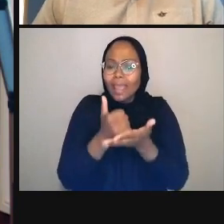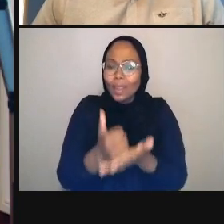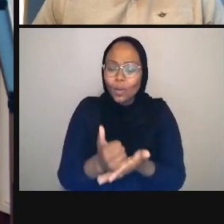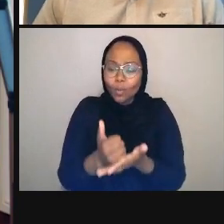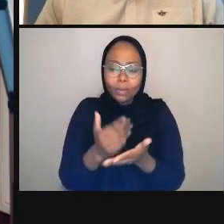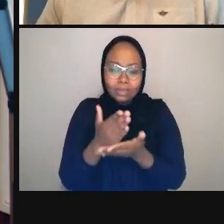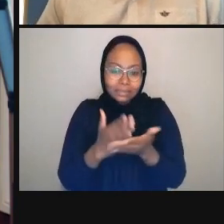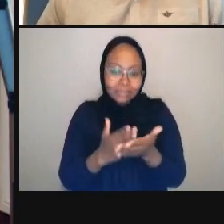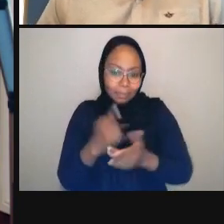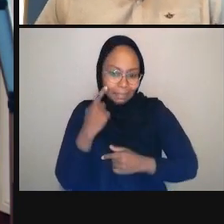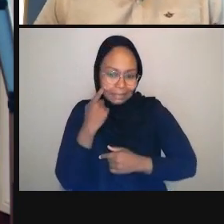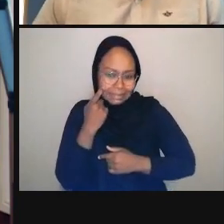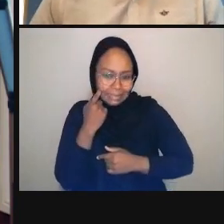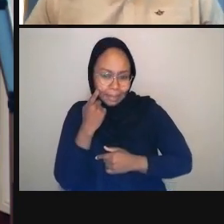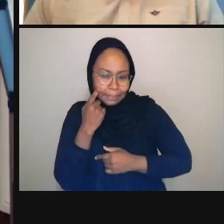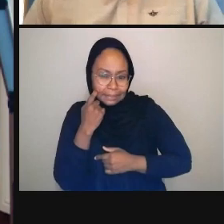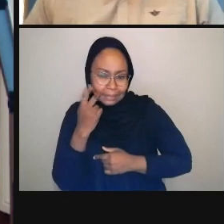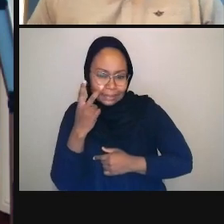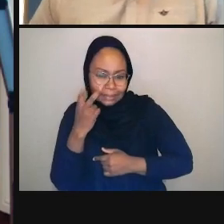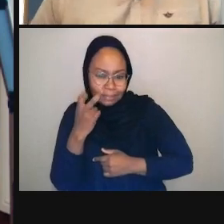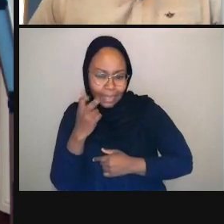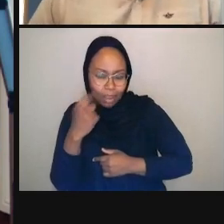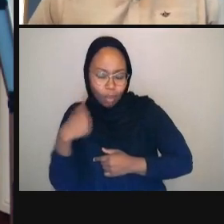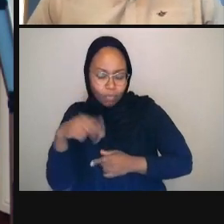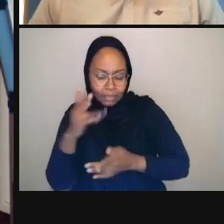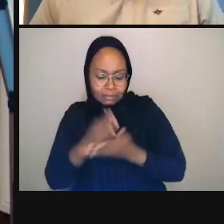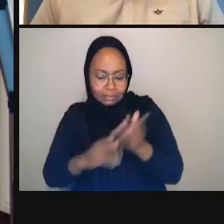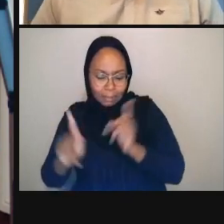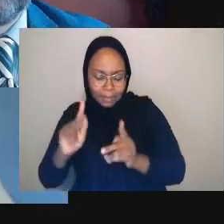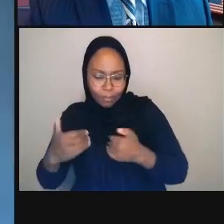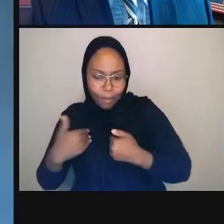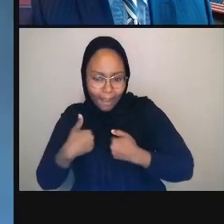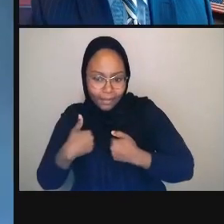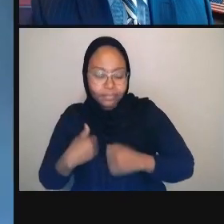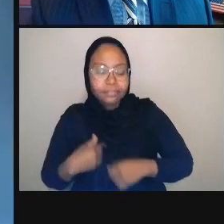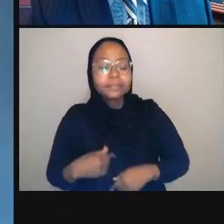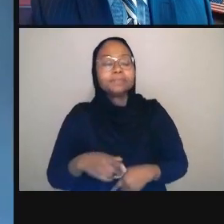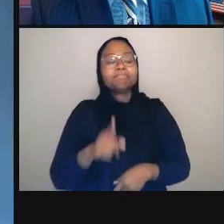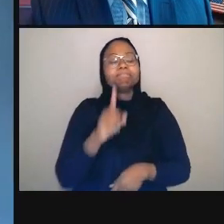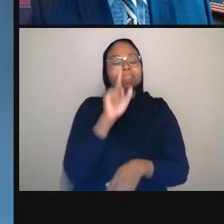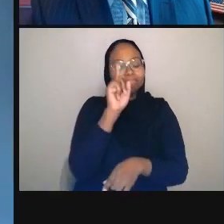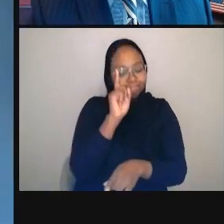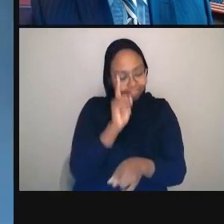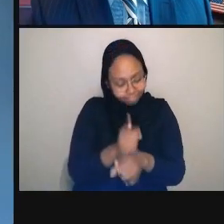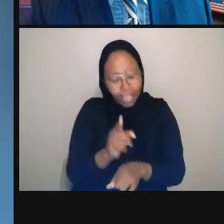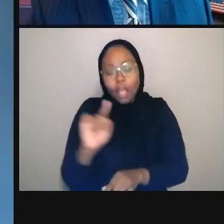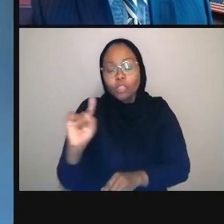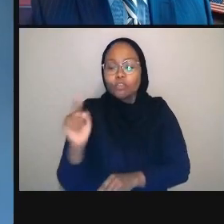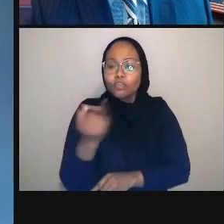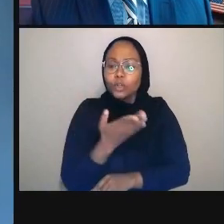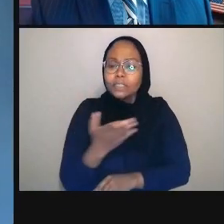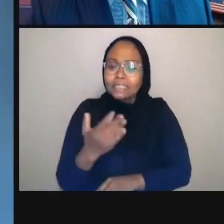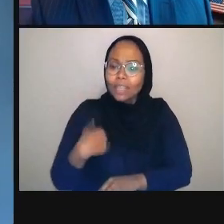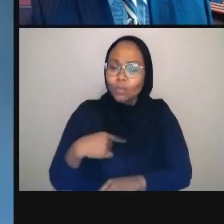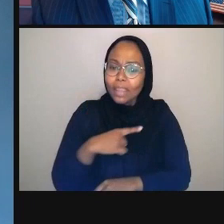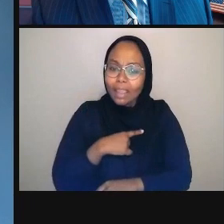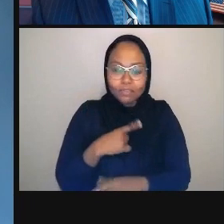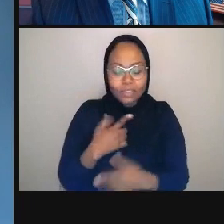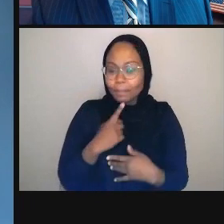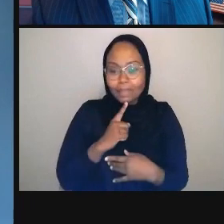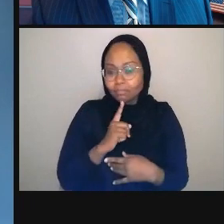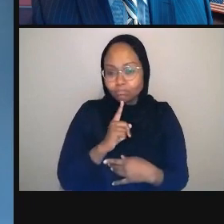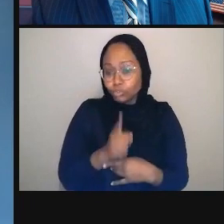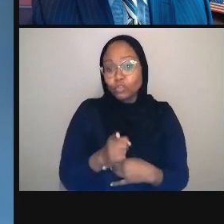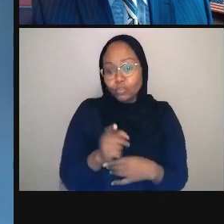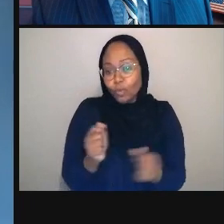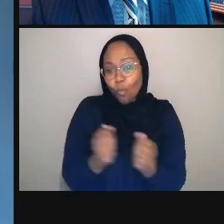with as we try to help people? Absolutely. Again, the first thing that I think is we have to be truthful with the